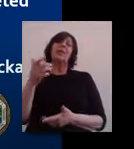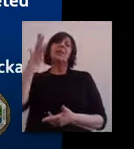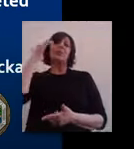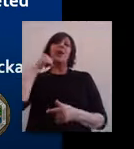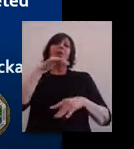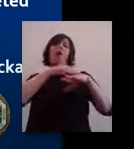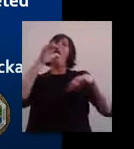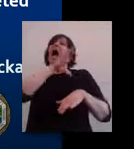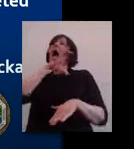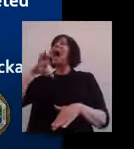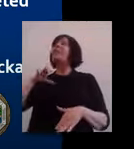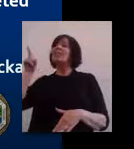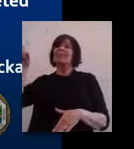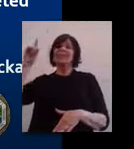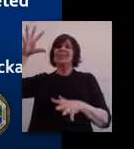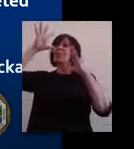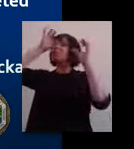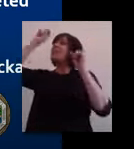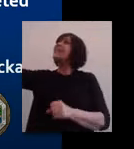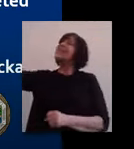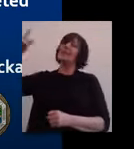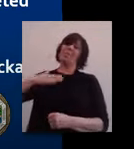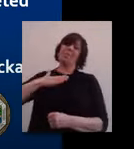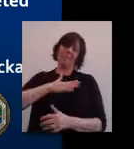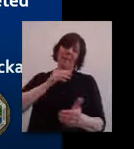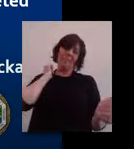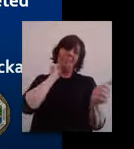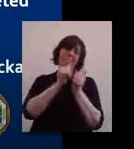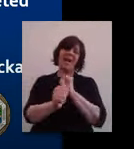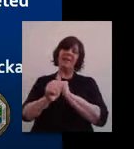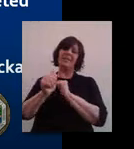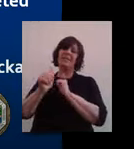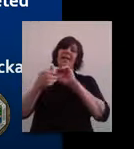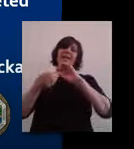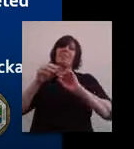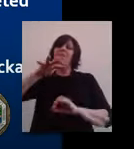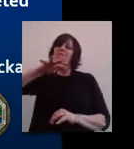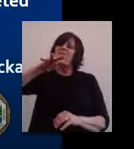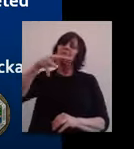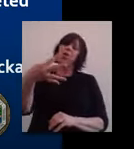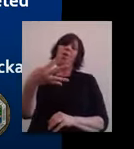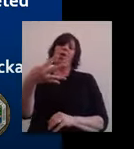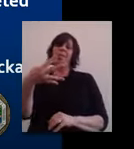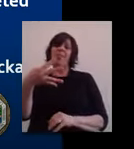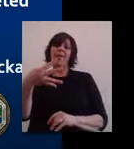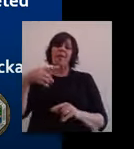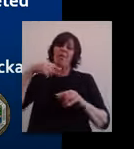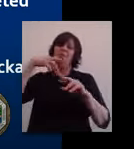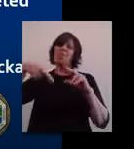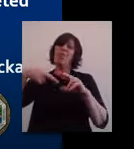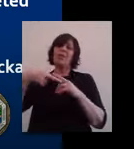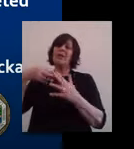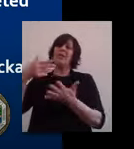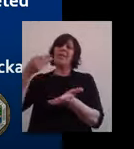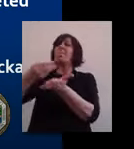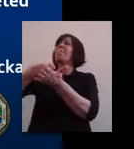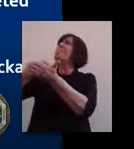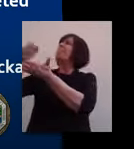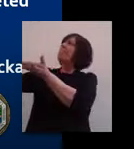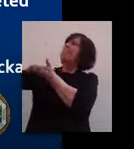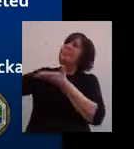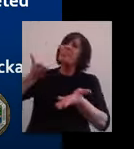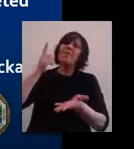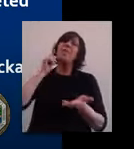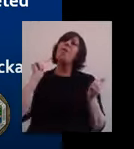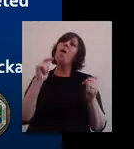President to pass a 4th round of federal stimulus package to ensure stability with all local governments. If we do not